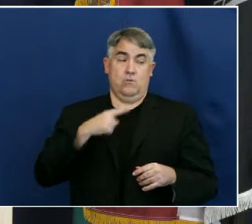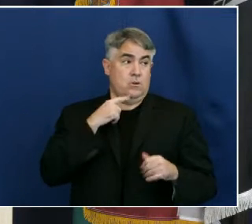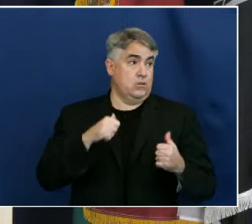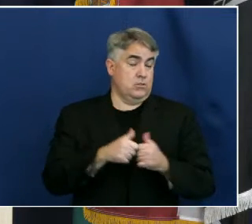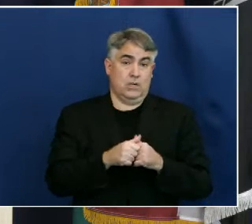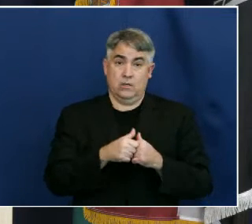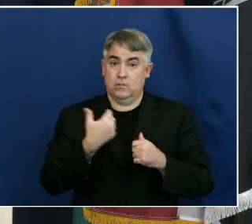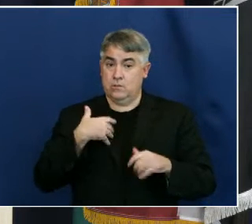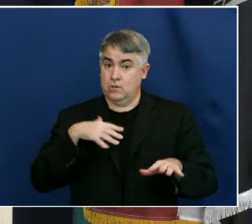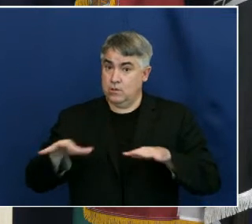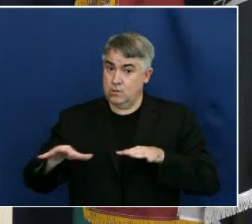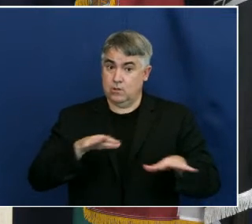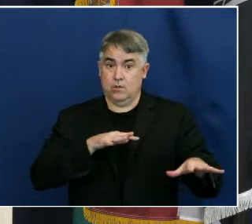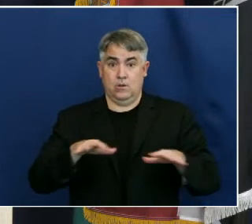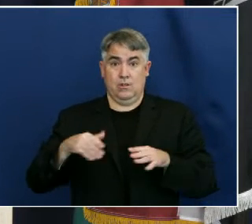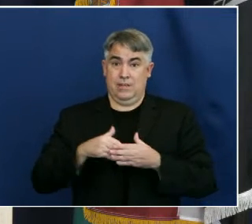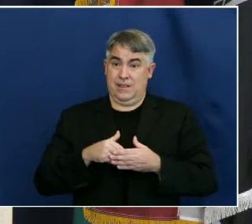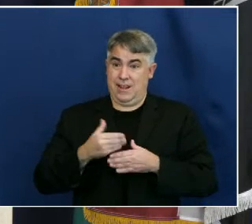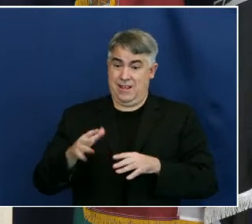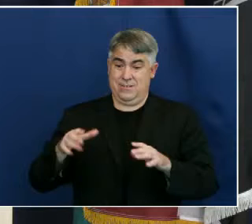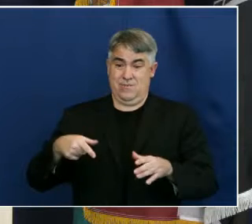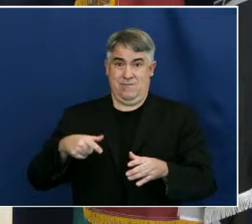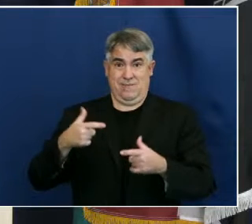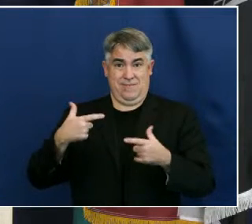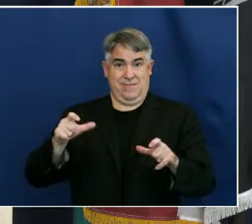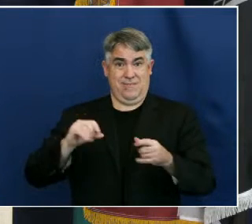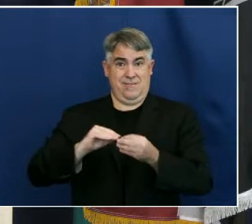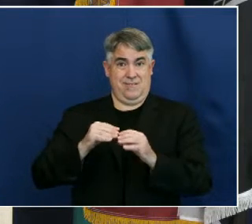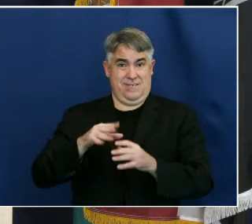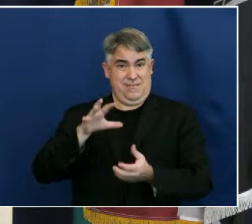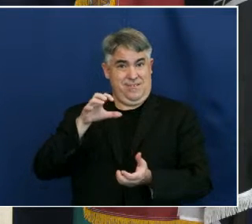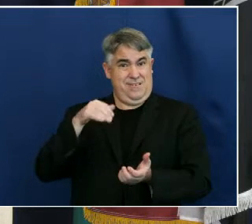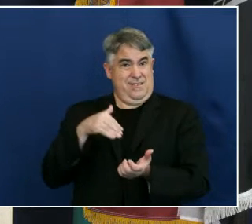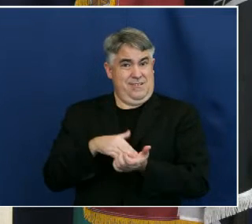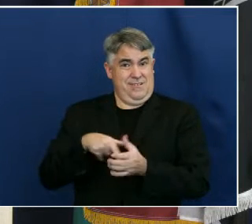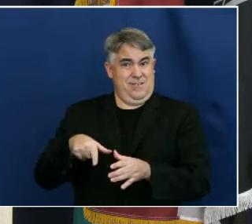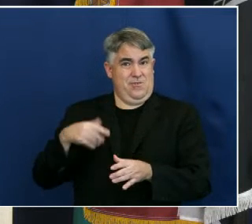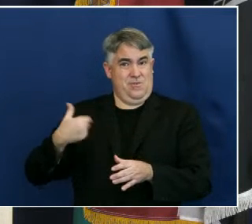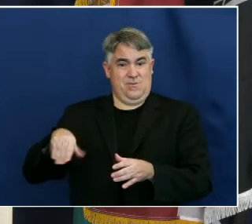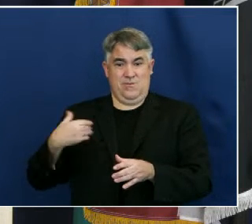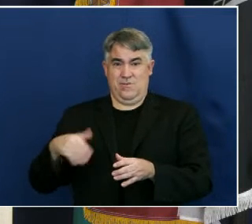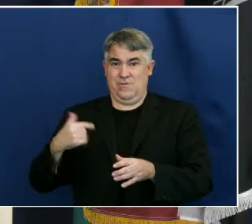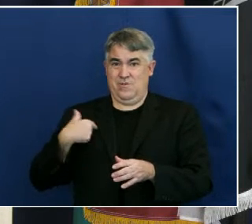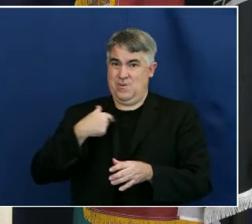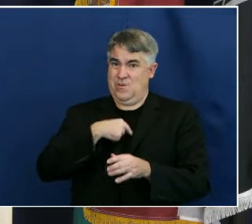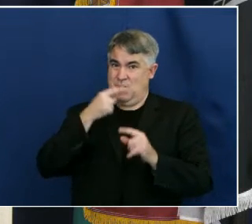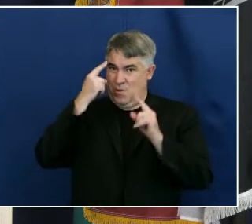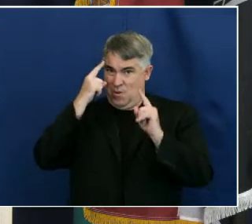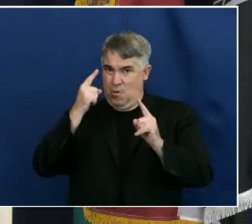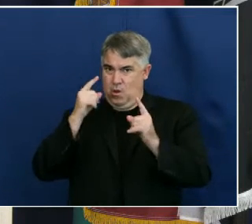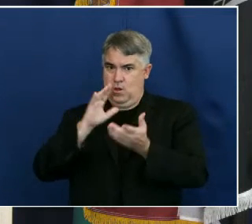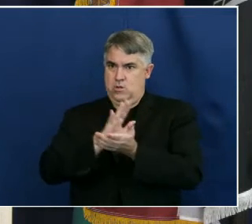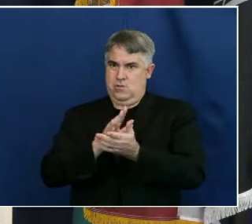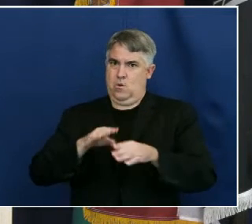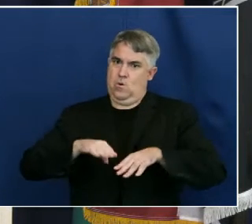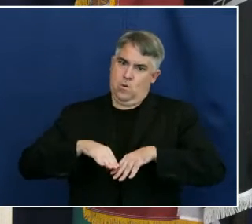be a little bumpy, but we know they want to be a part of getting this population vaccinated and getting our kids back in the classroom, and we appreciate their work.